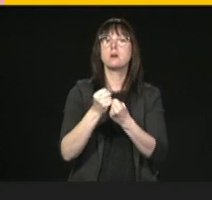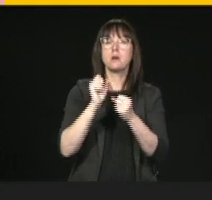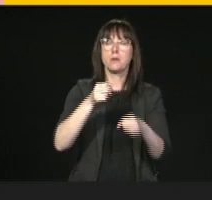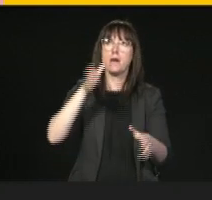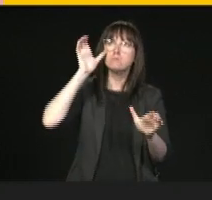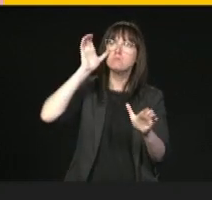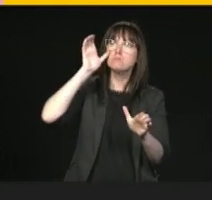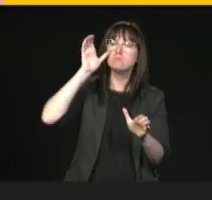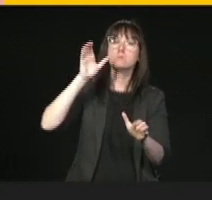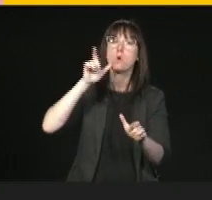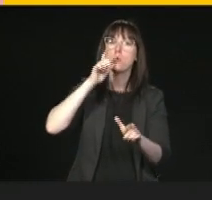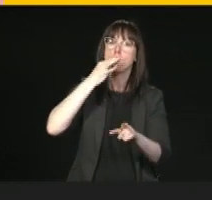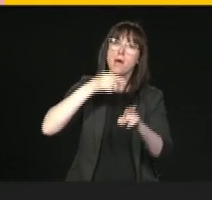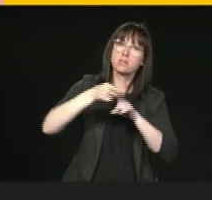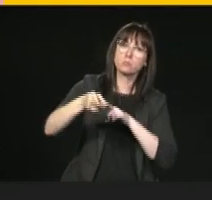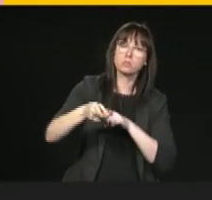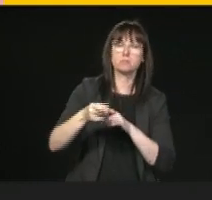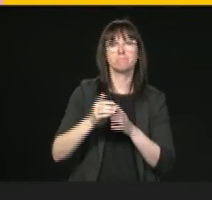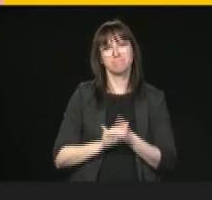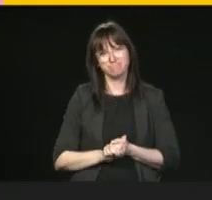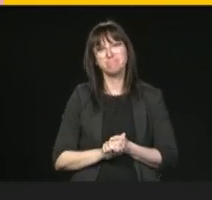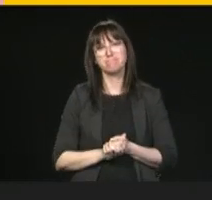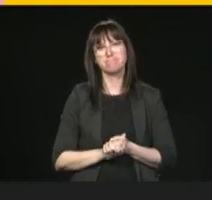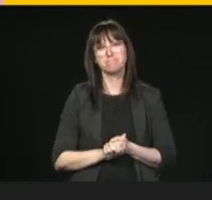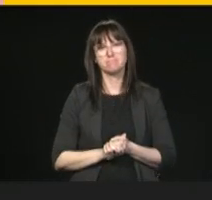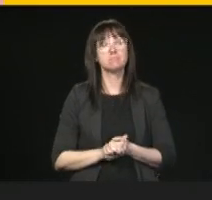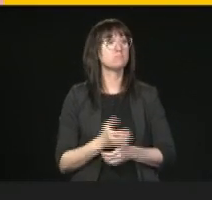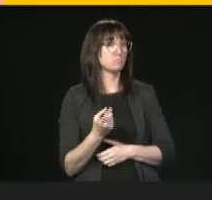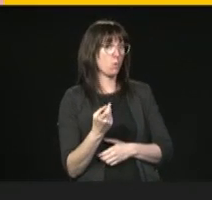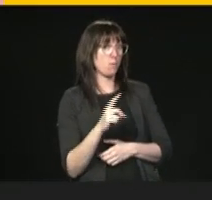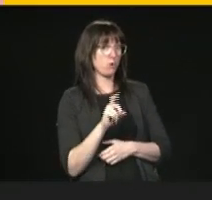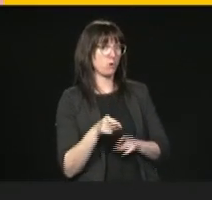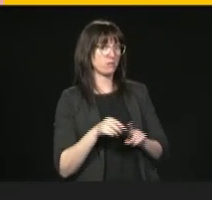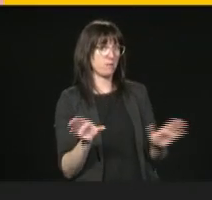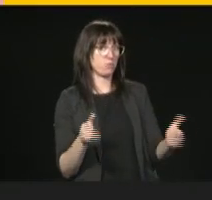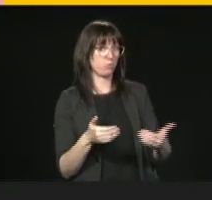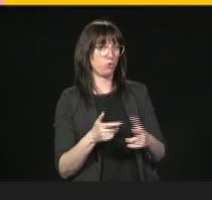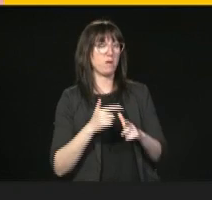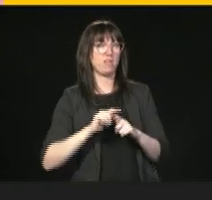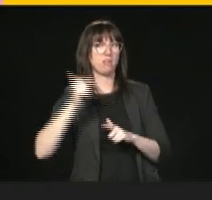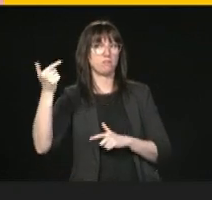Okay, so maybe one last question from the room and one last question from the phone. Mike, Global.